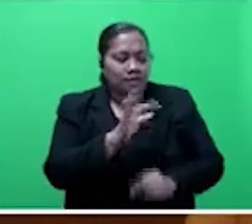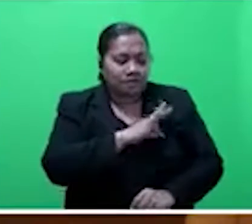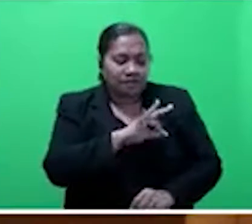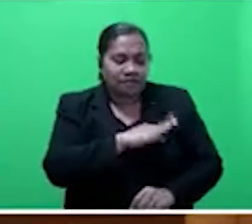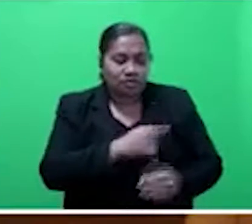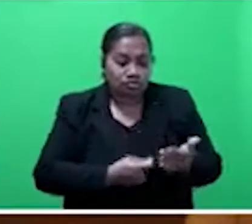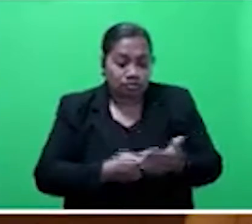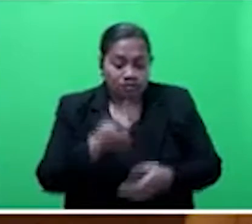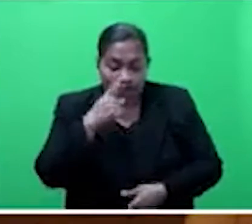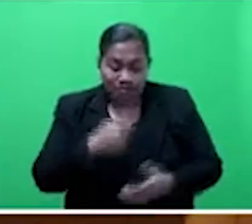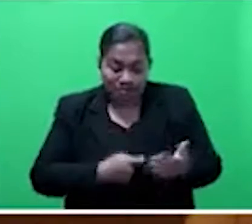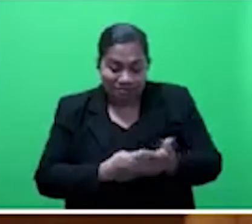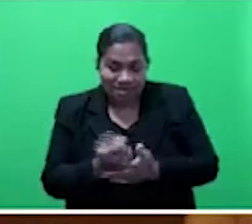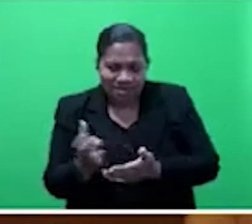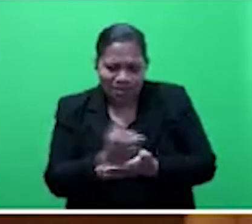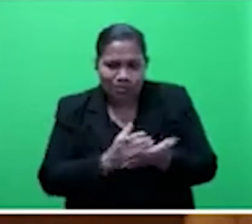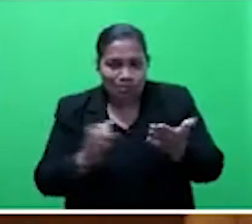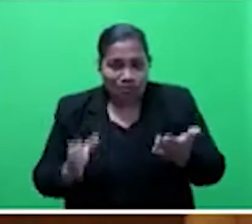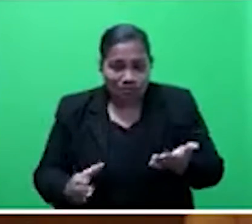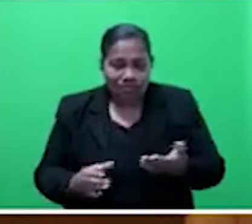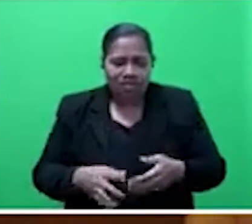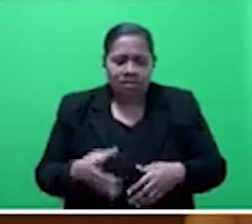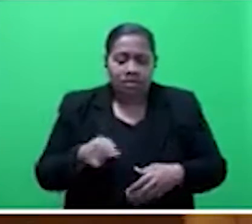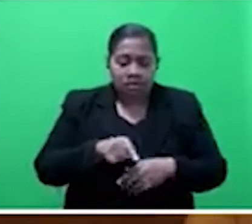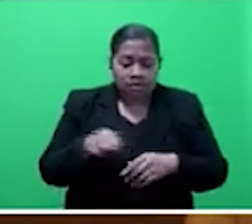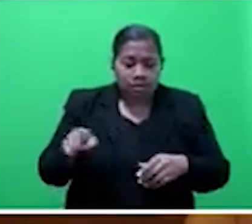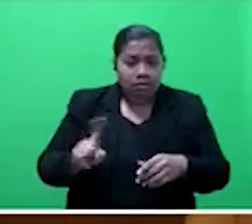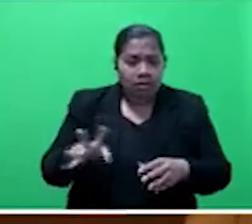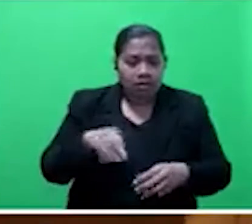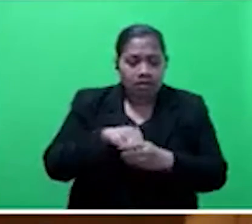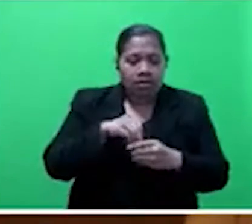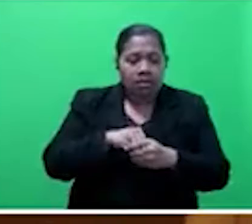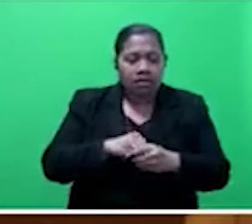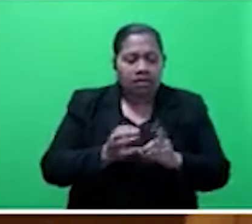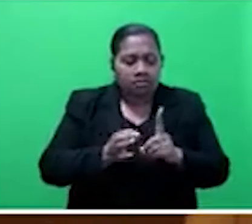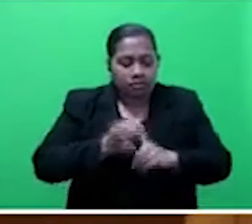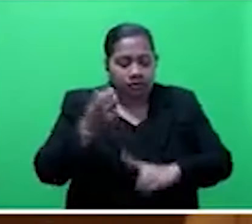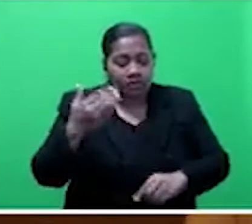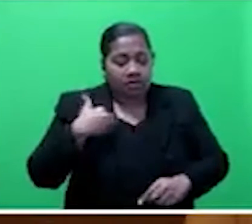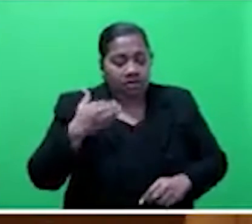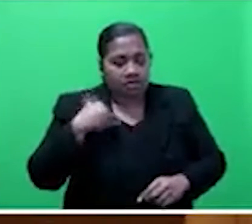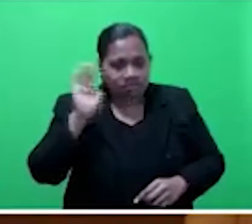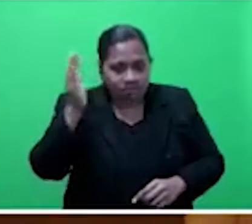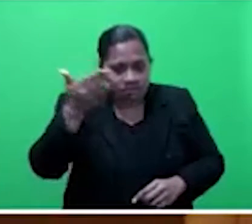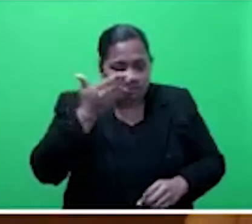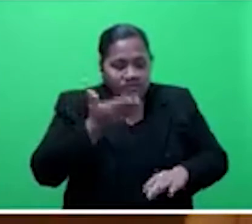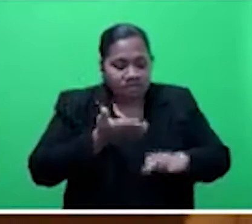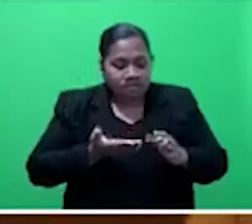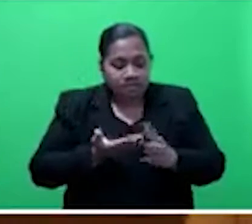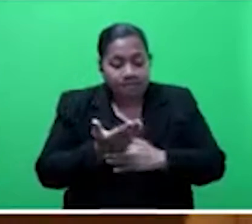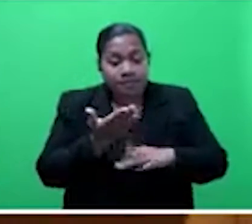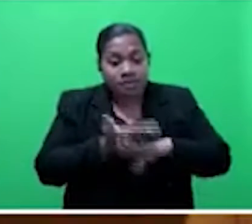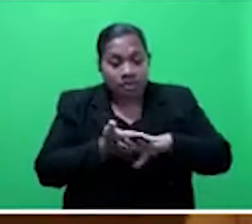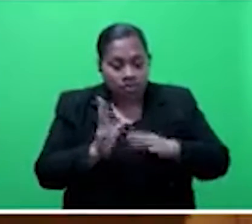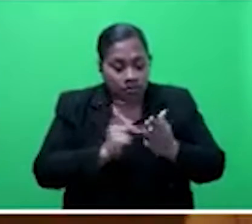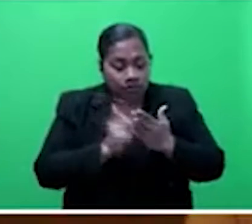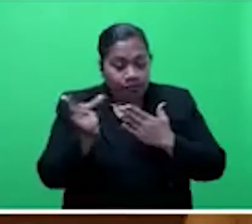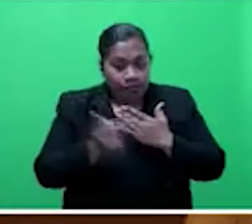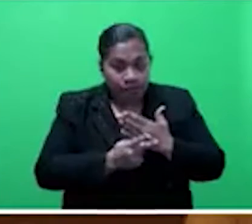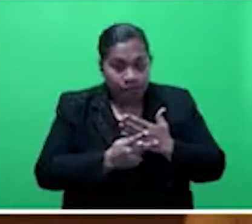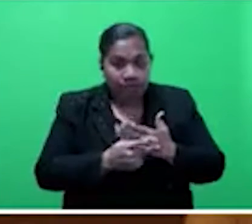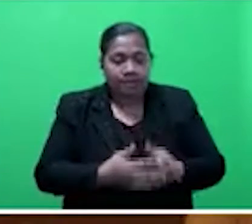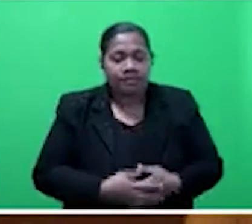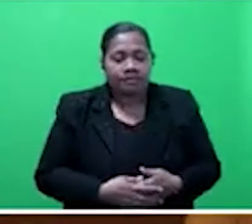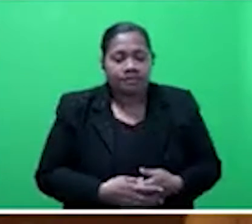consumers, and they include improving health results through the new program offerings,